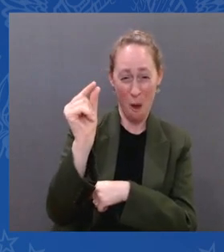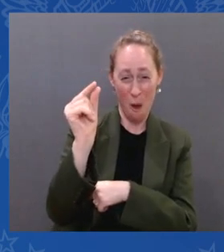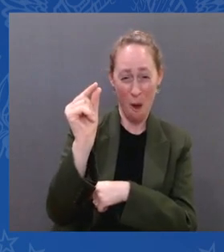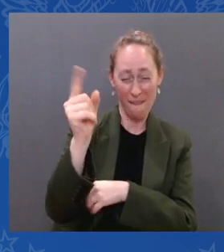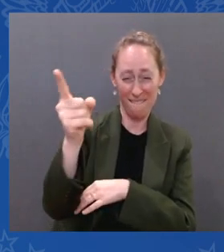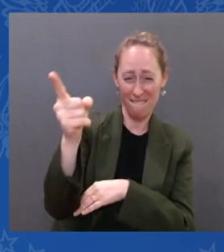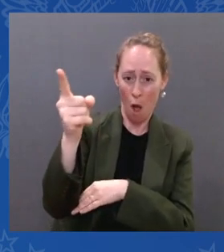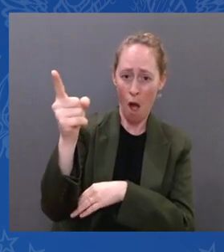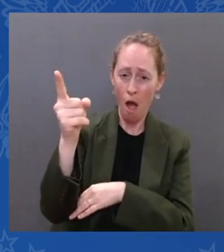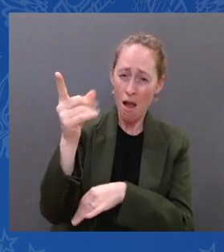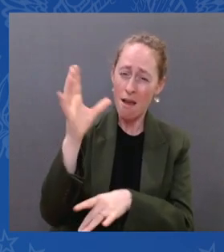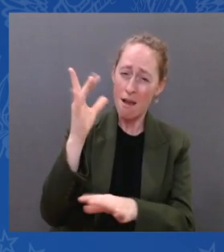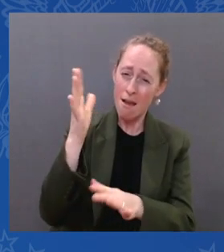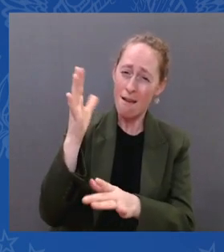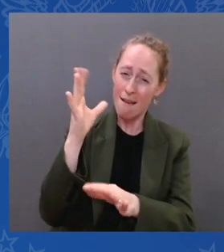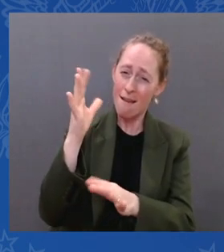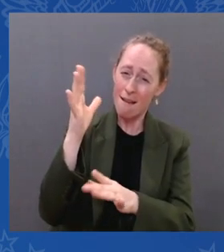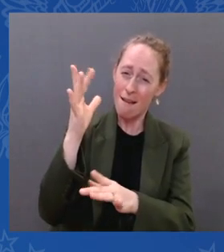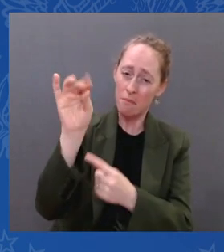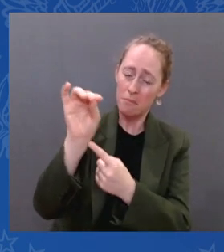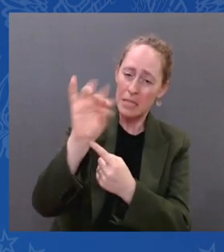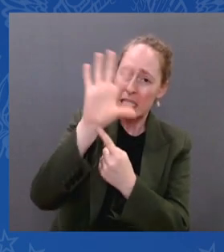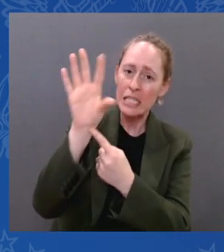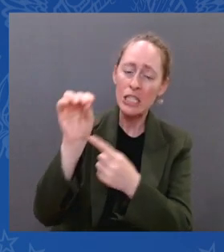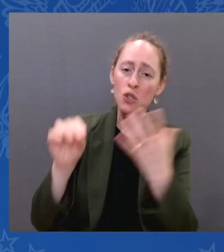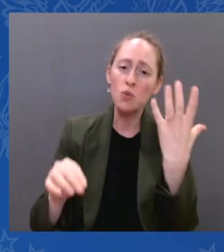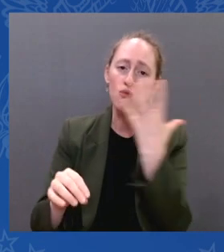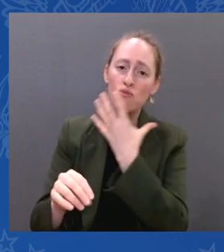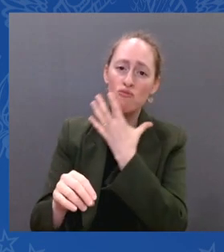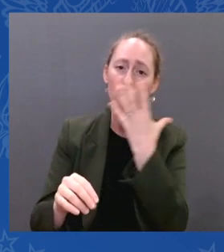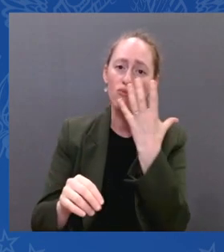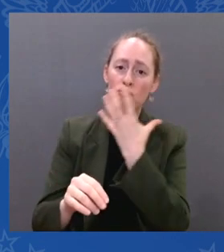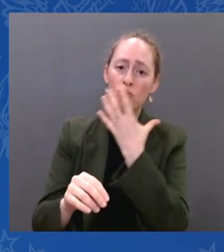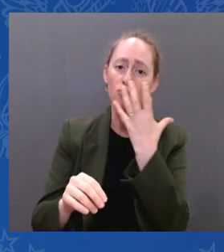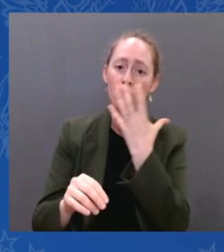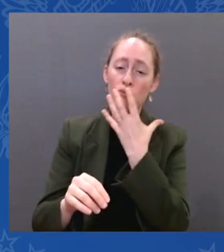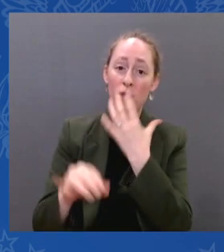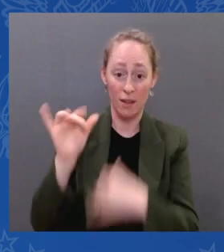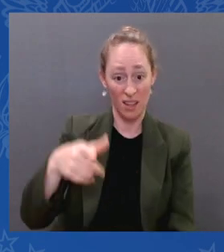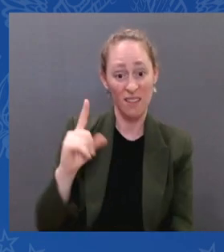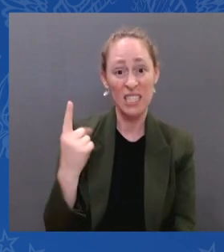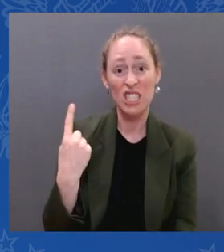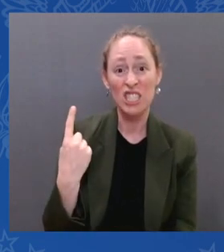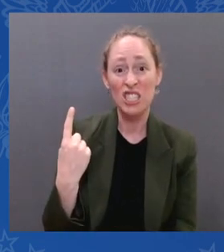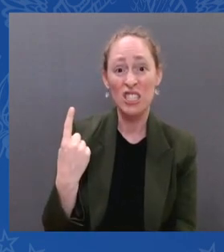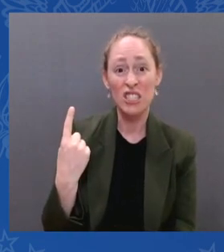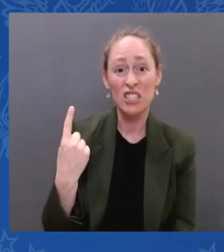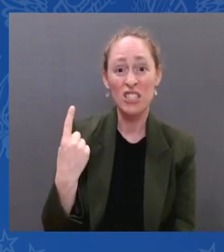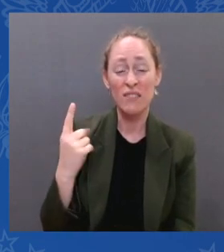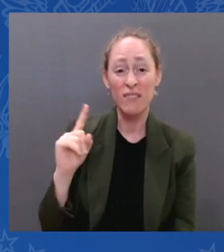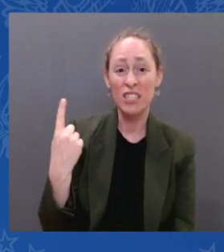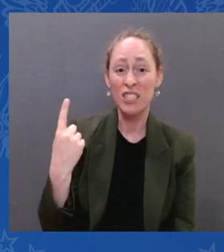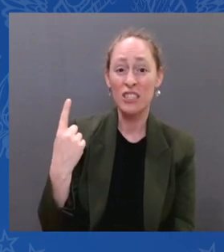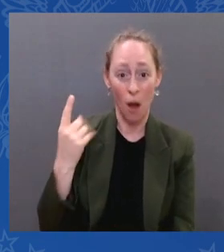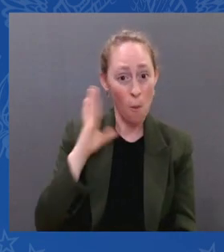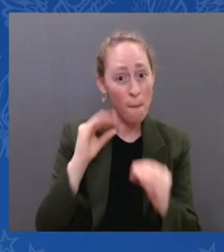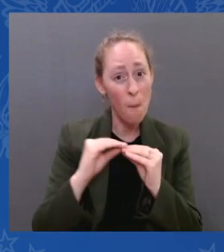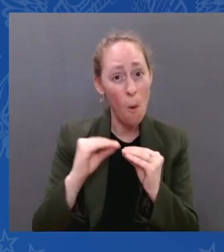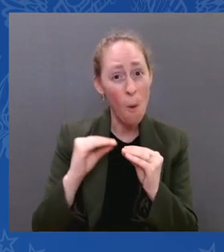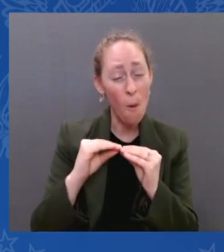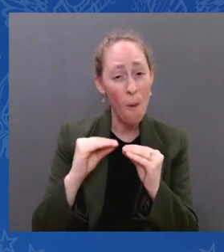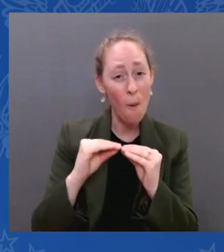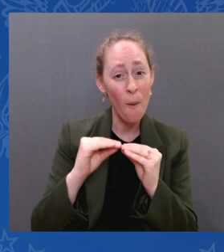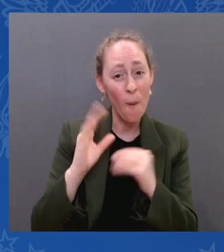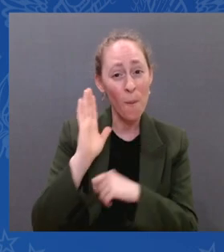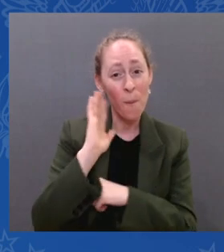image. They're going back about 13.5 billion years. And since we know the universe